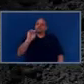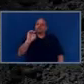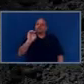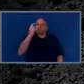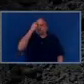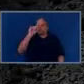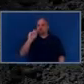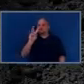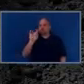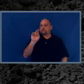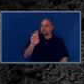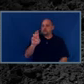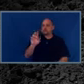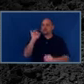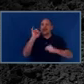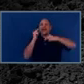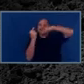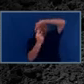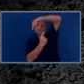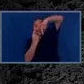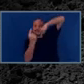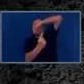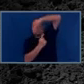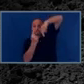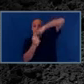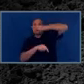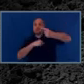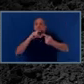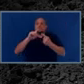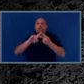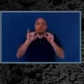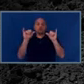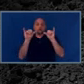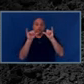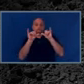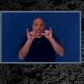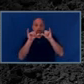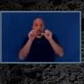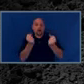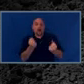spin to measure the mass collected cause a loss of material collected?